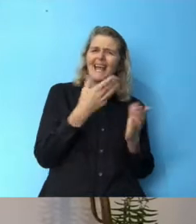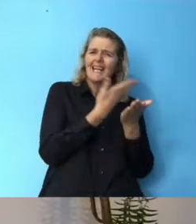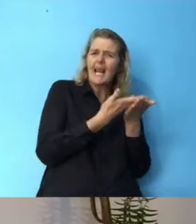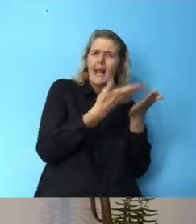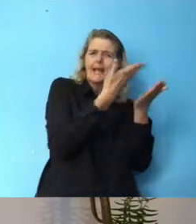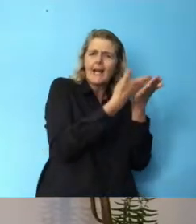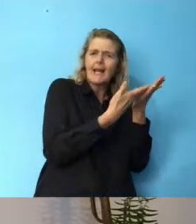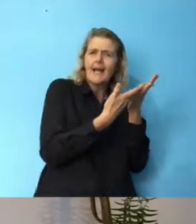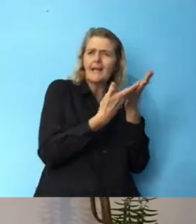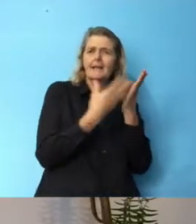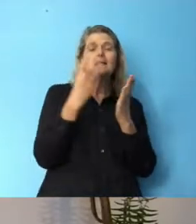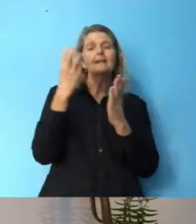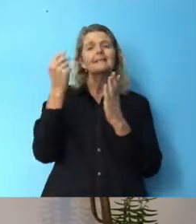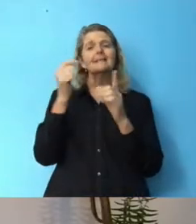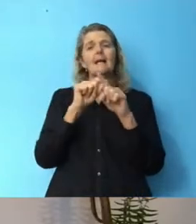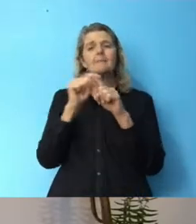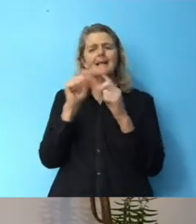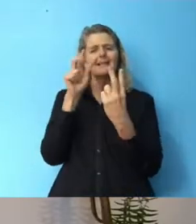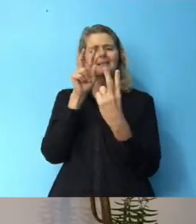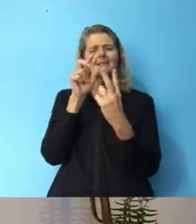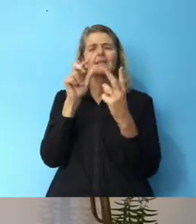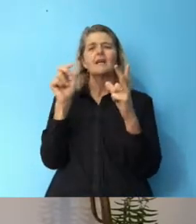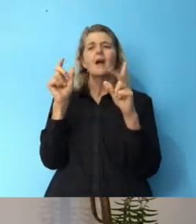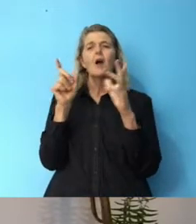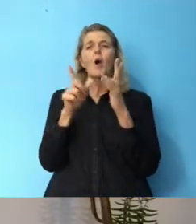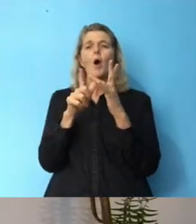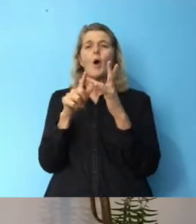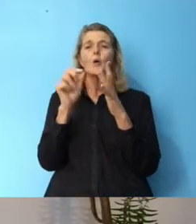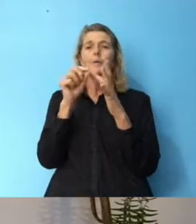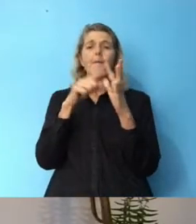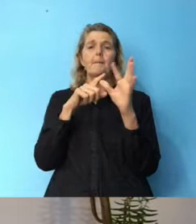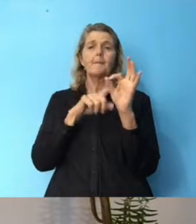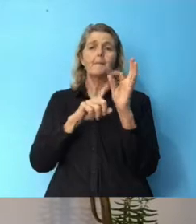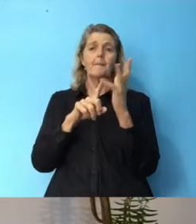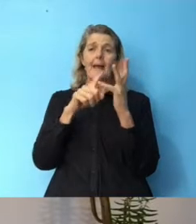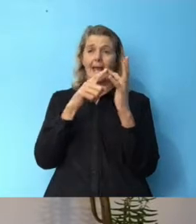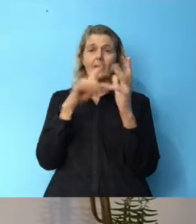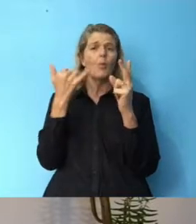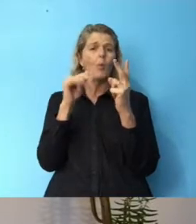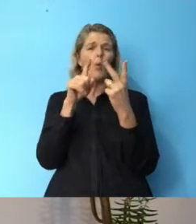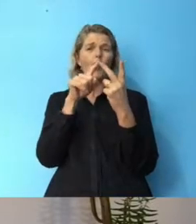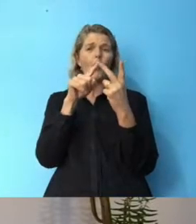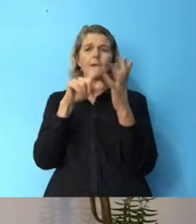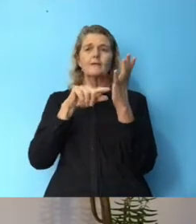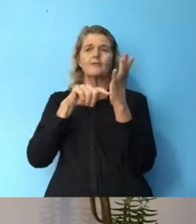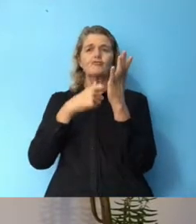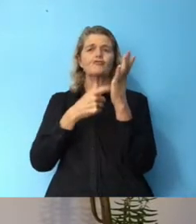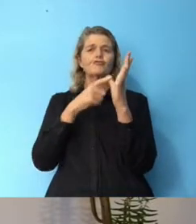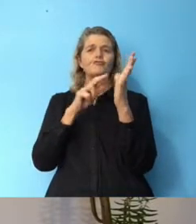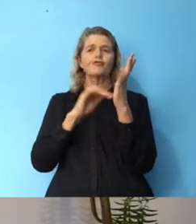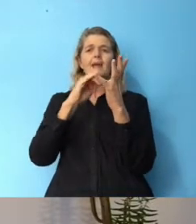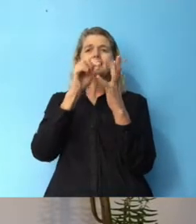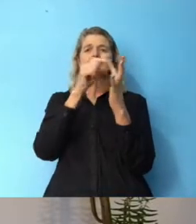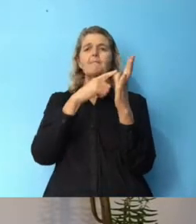really opaque, which means some are more see-through and some aren't. The paints usually tell you that. This is a transparent colour, so you can